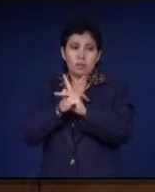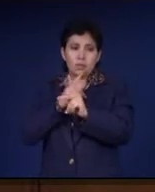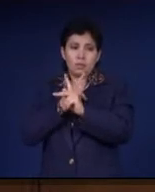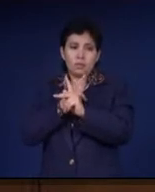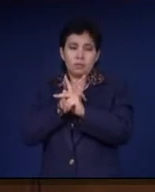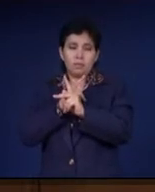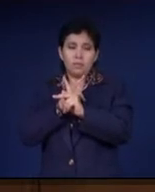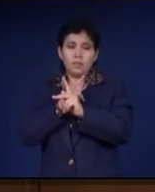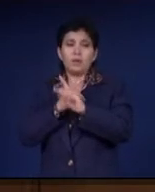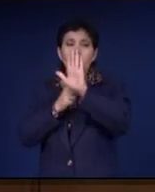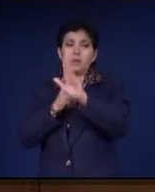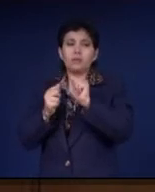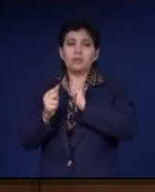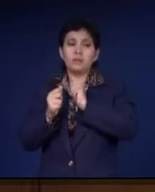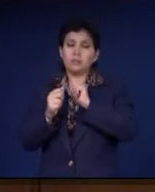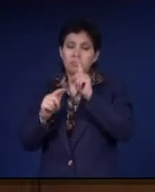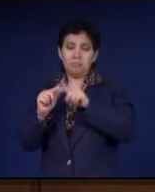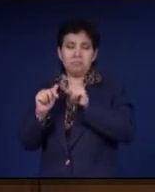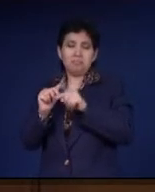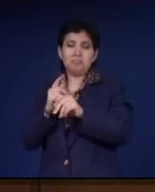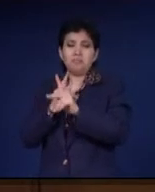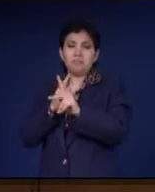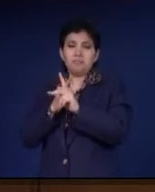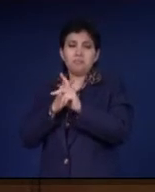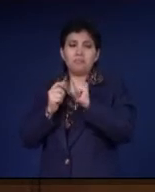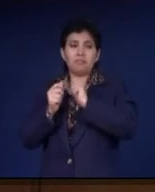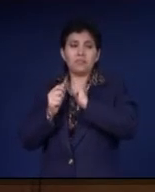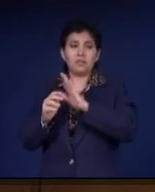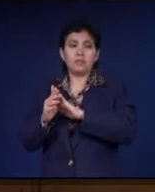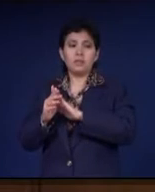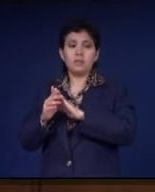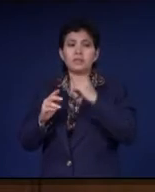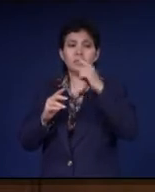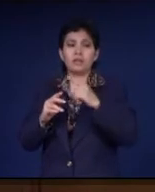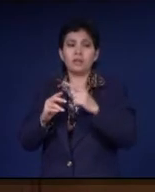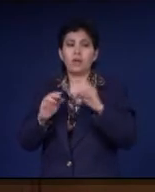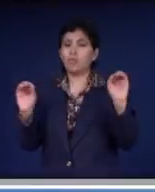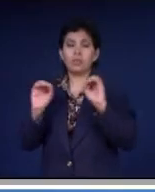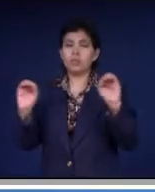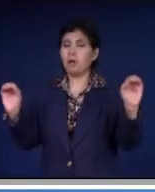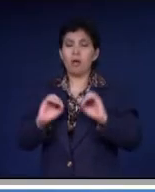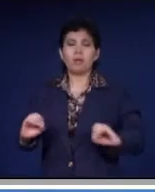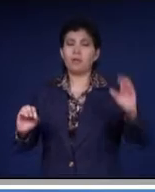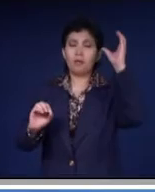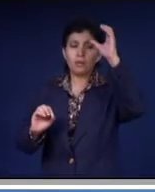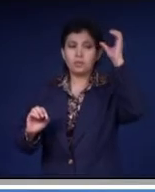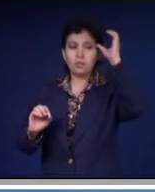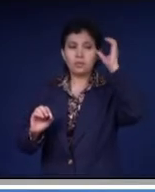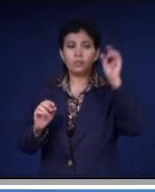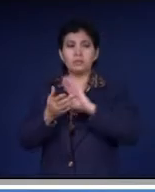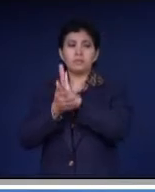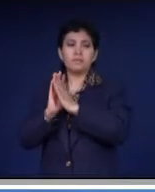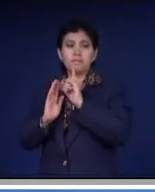you, you tend not to do that anymore. They say that no cognition is required, no thinking